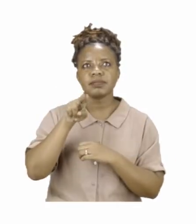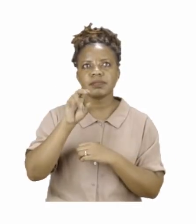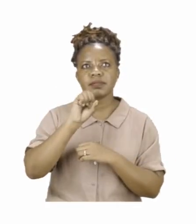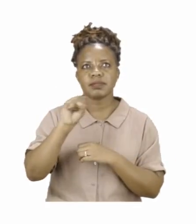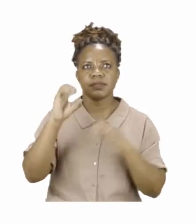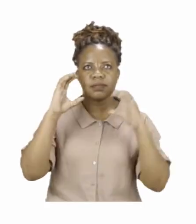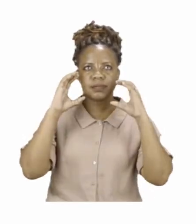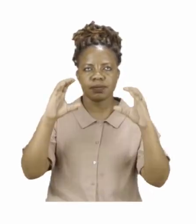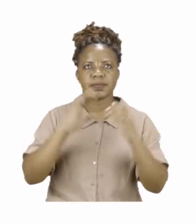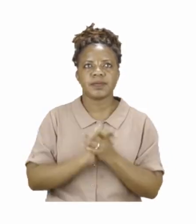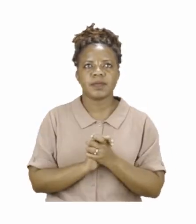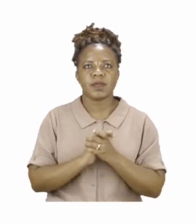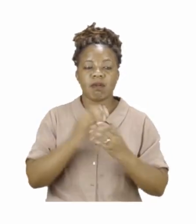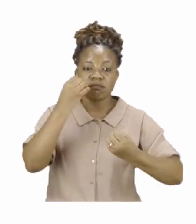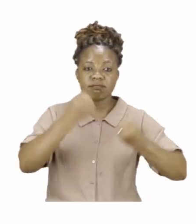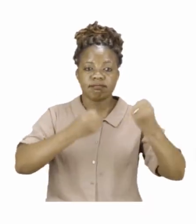car,